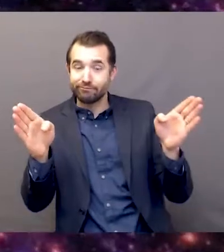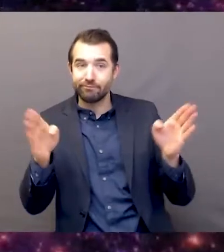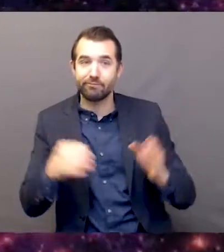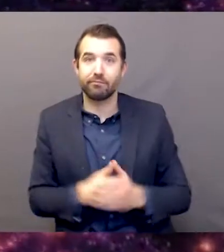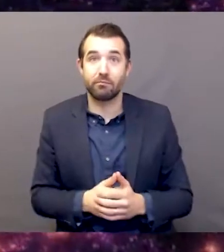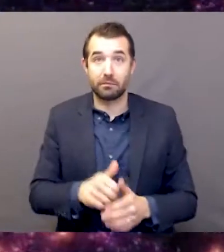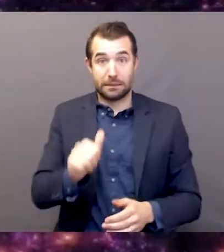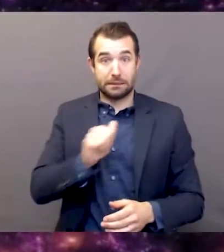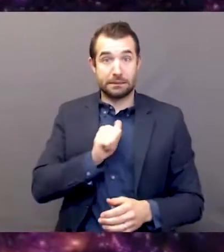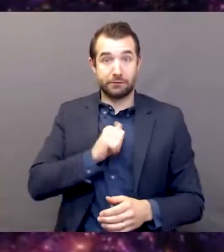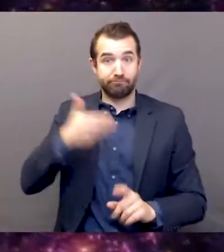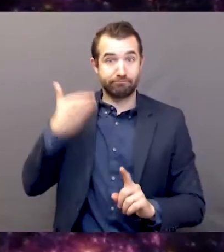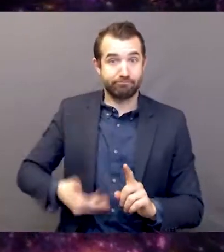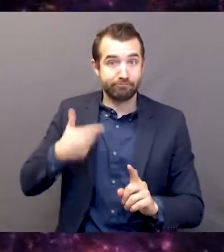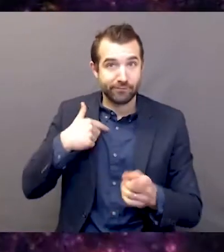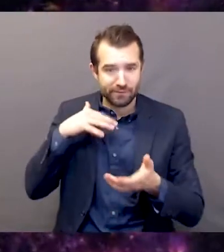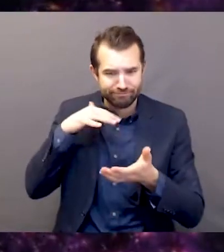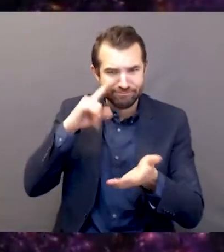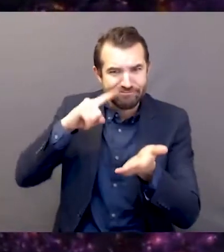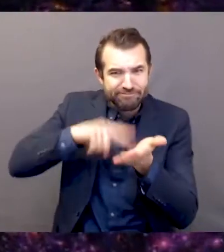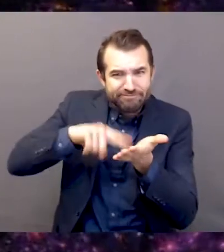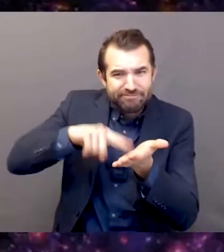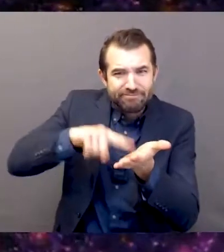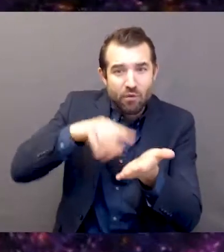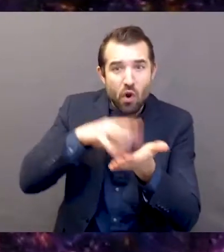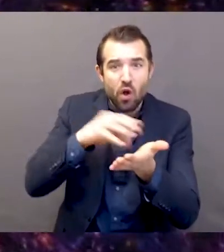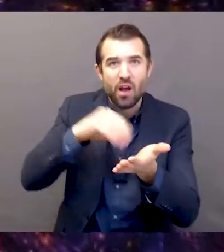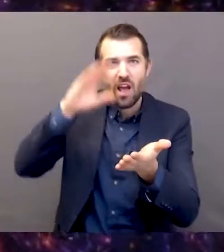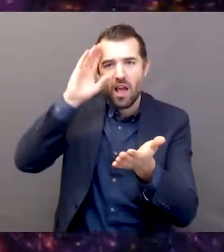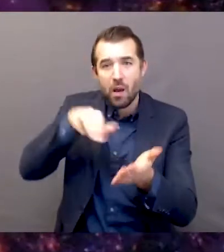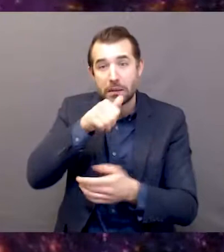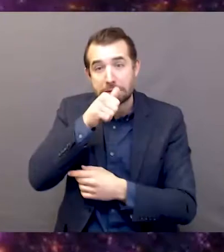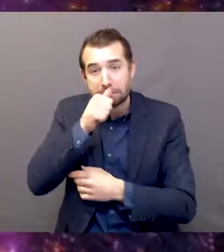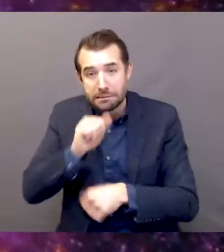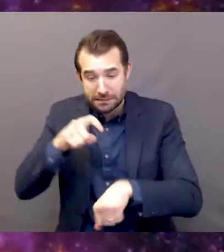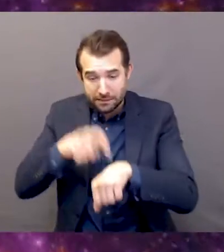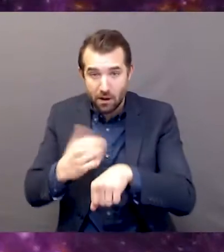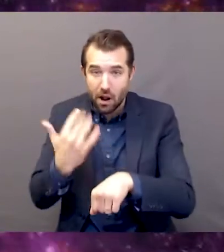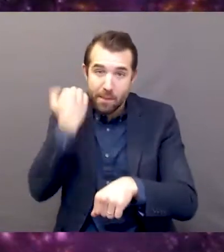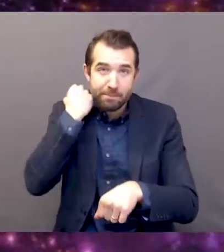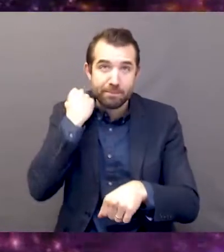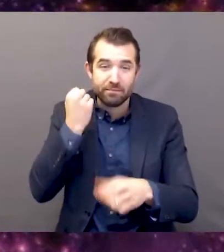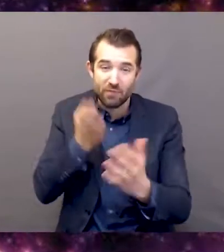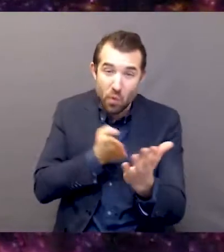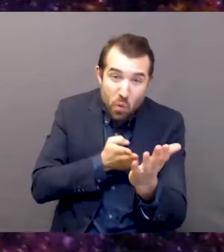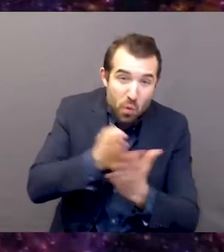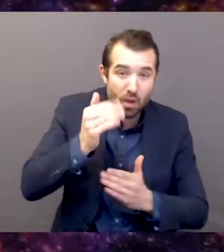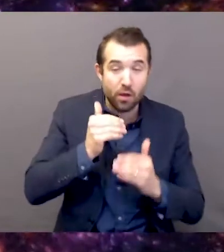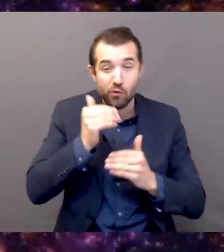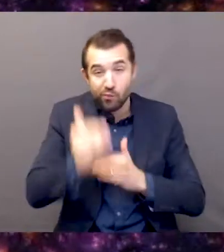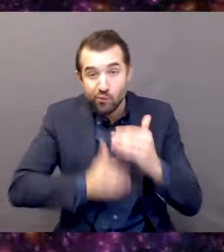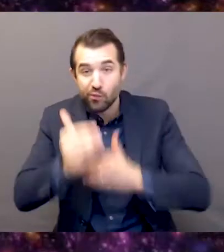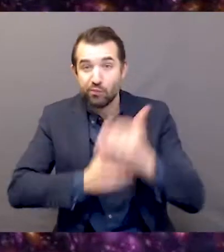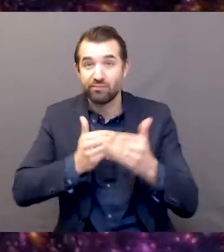As a scholar, I know from personal experience how painstaking, deliberate, and time consuming the process has